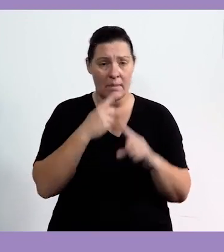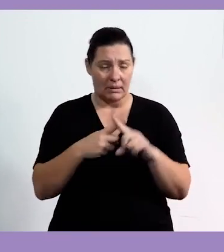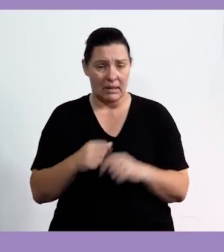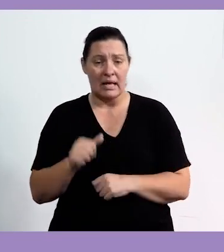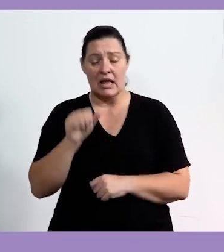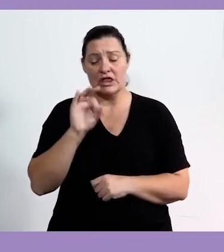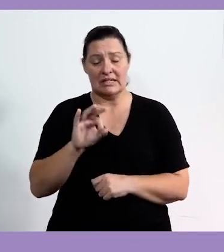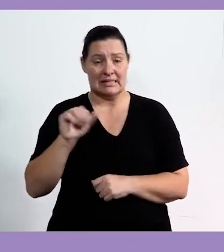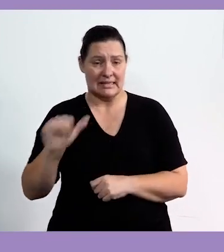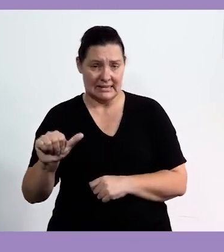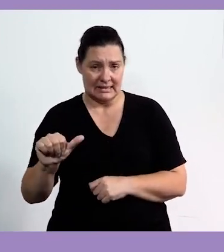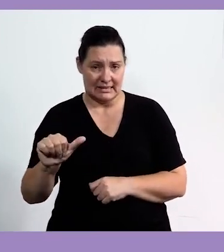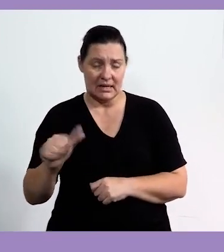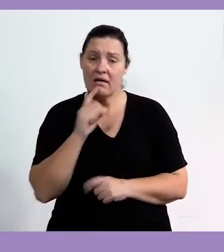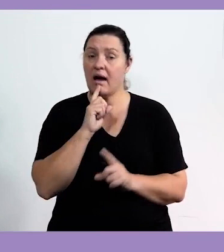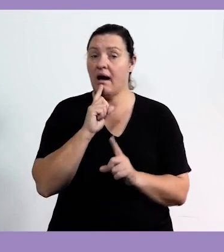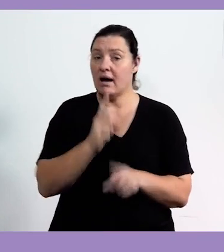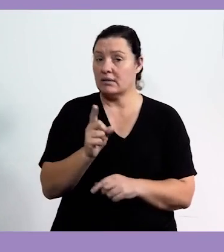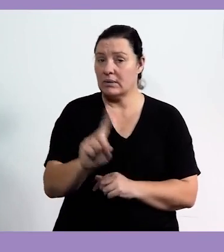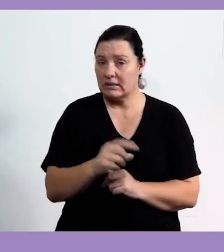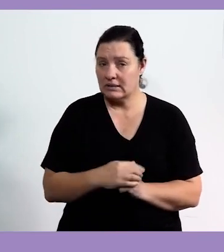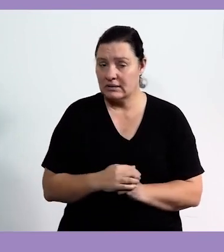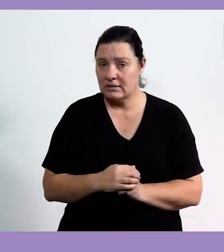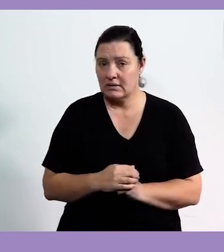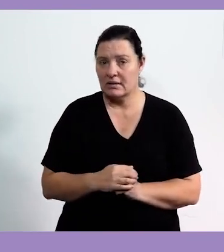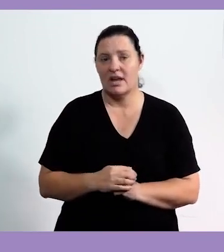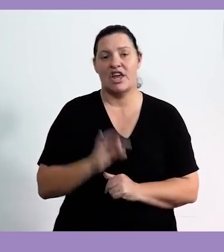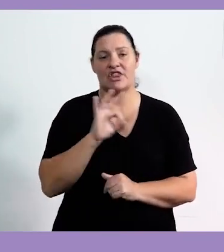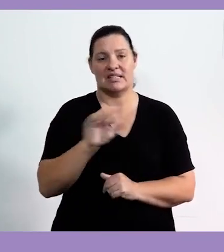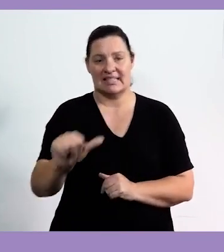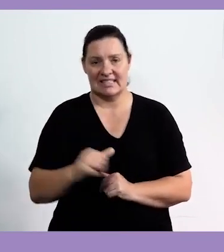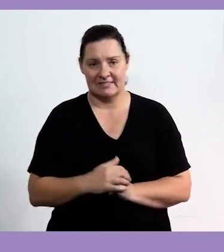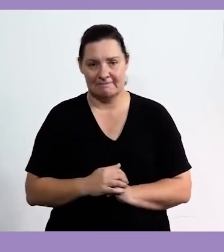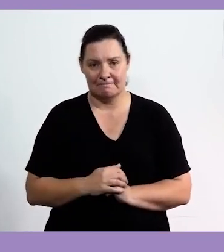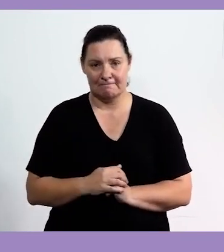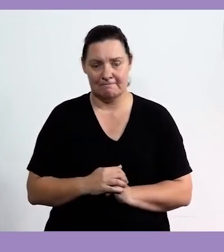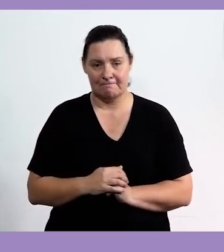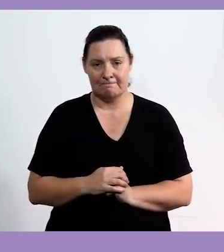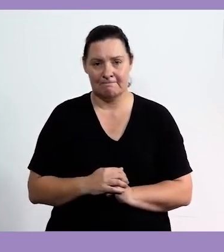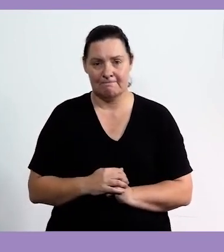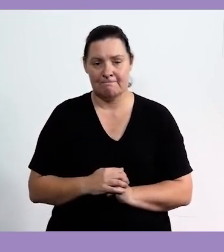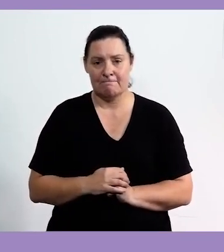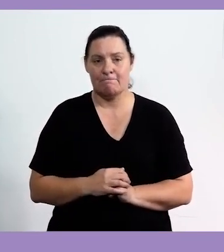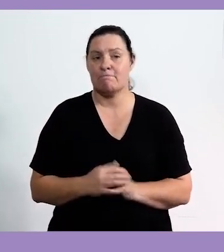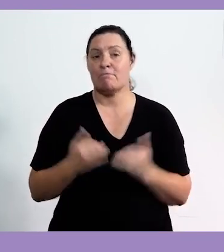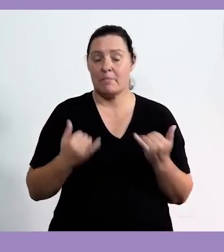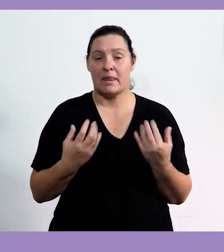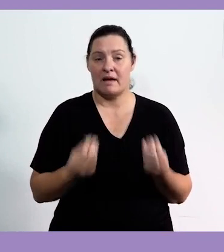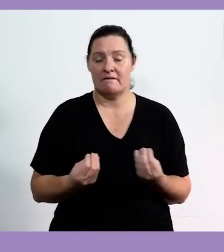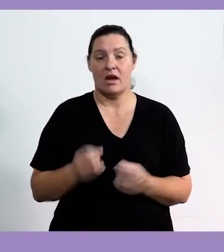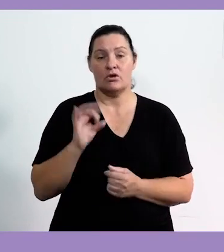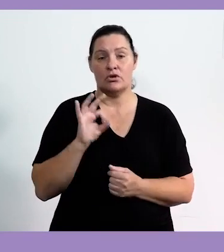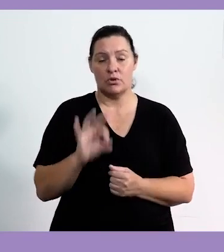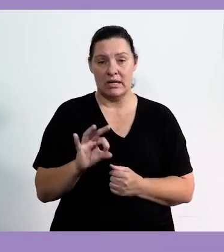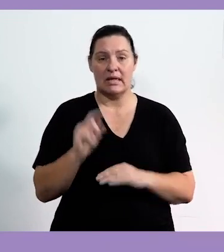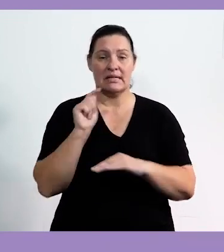1 multiplied by 36, and our answer is 36. Then we